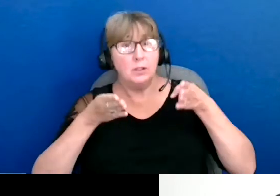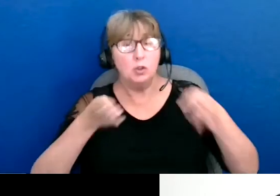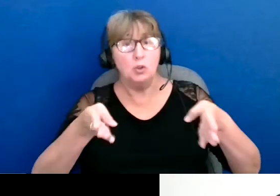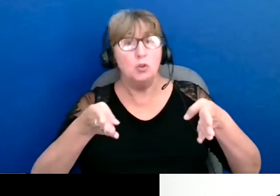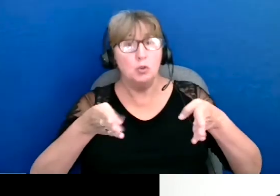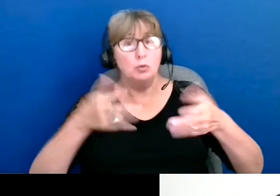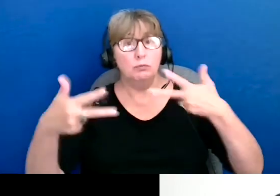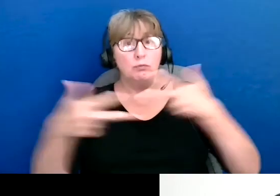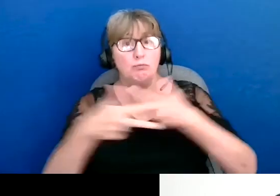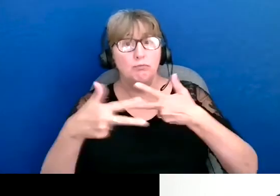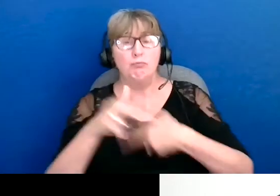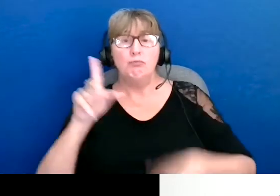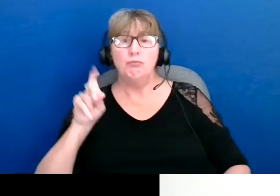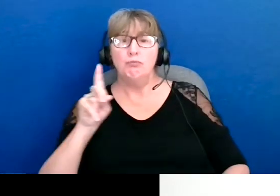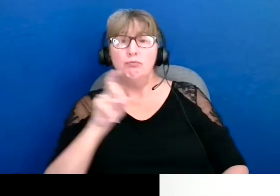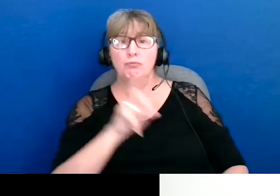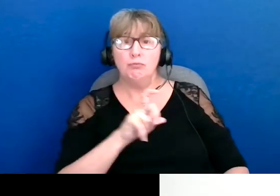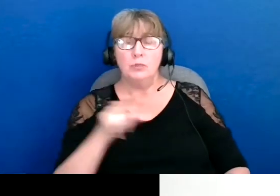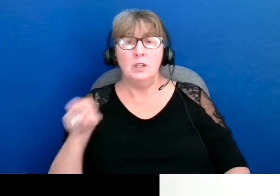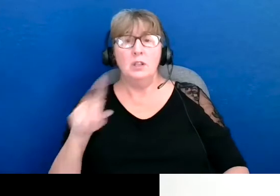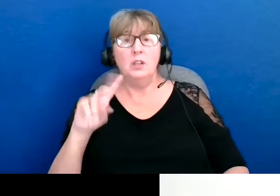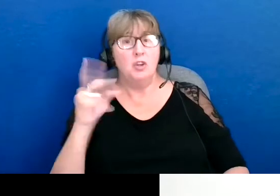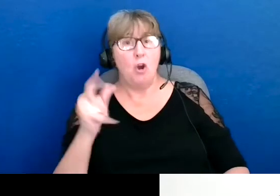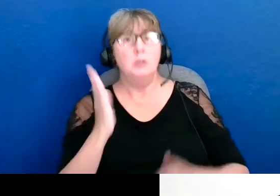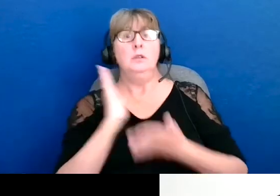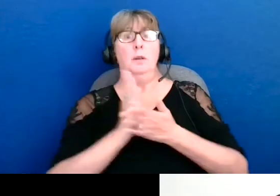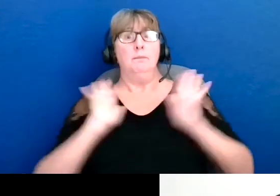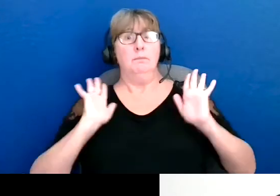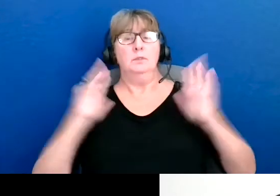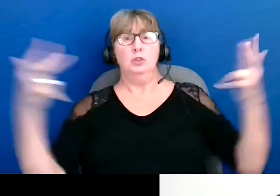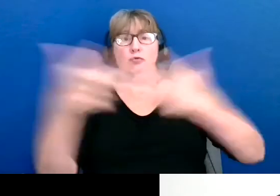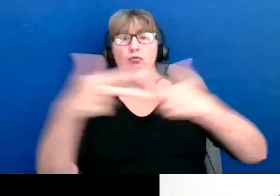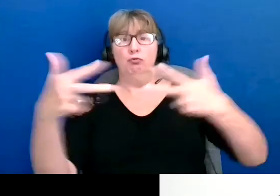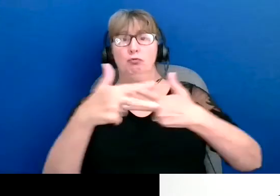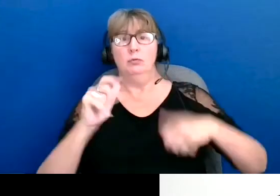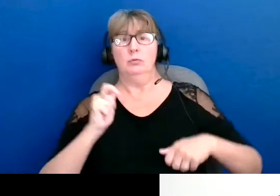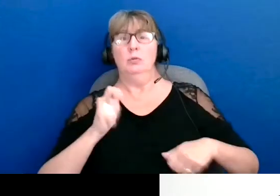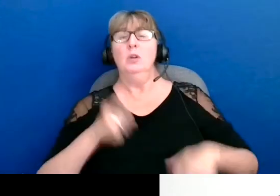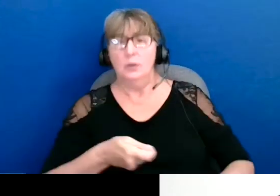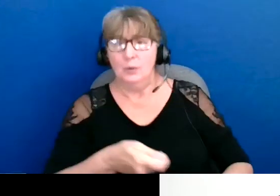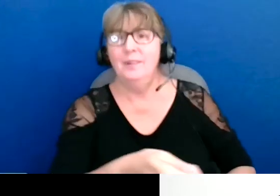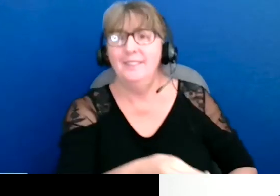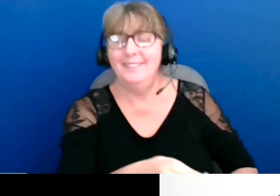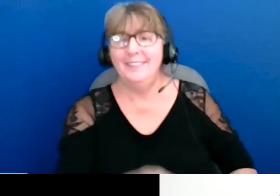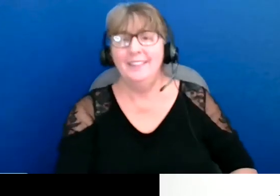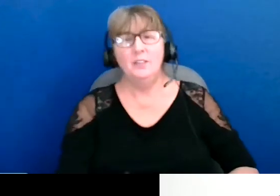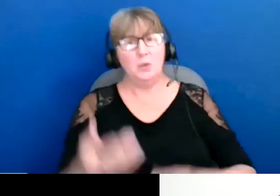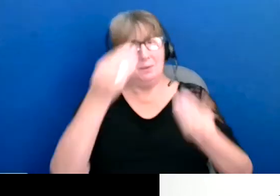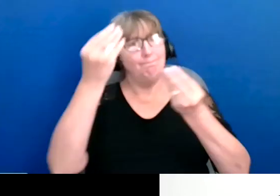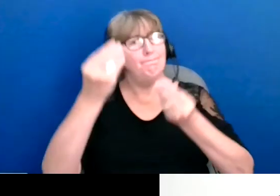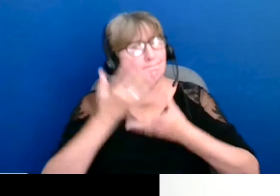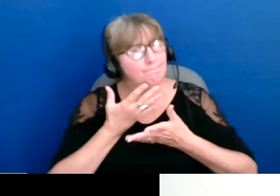stop to avoid the car. So he has received a lot of training to give me environmental